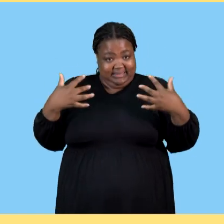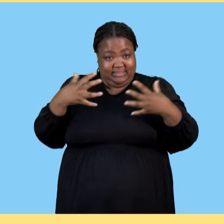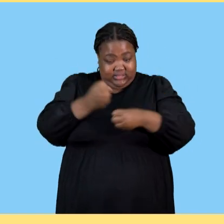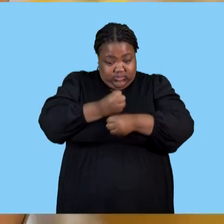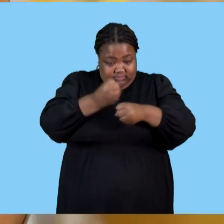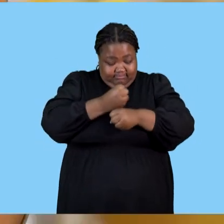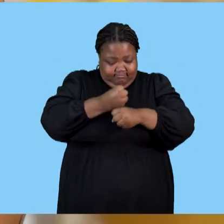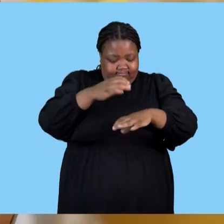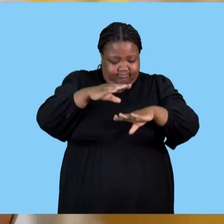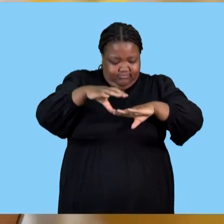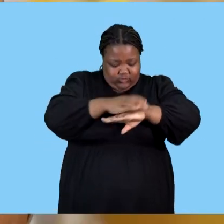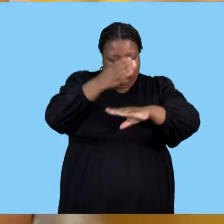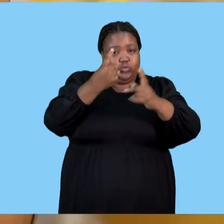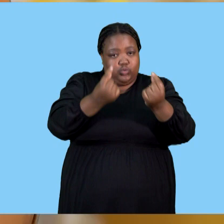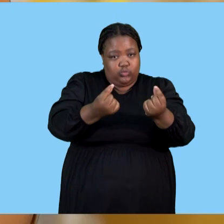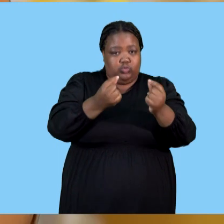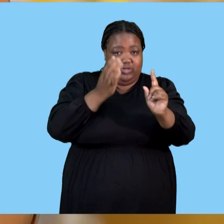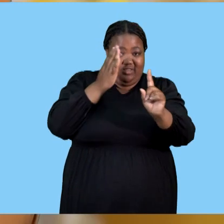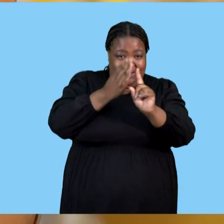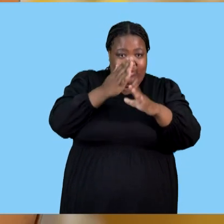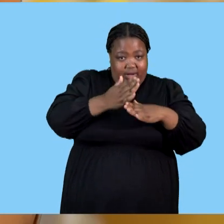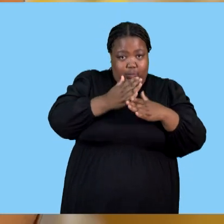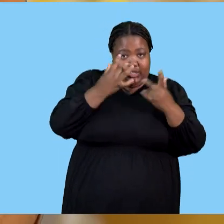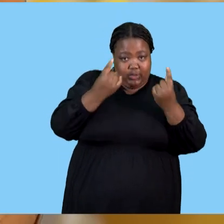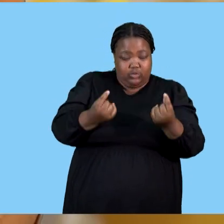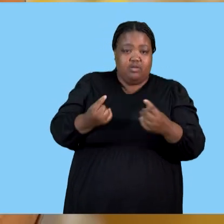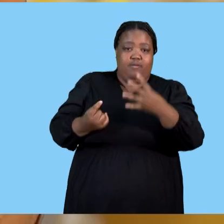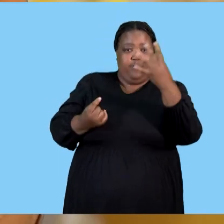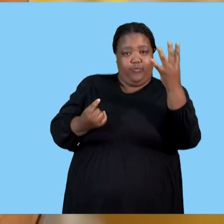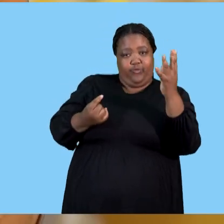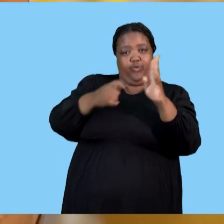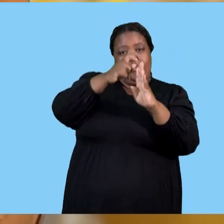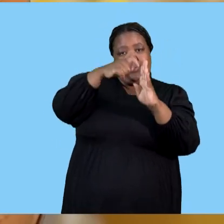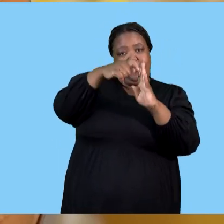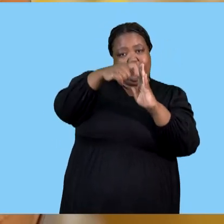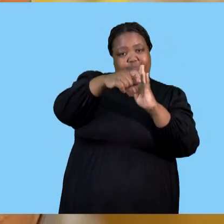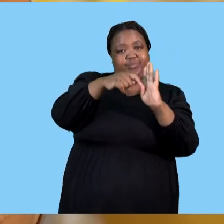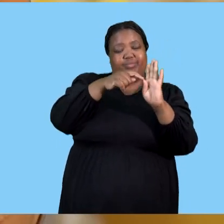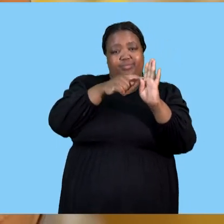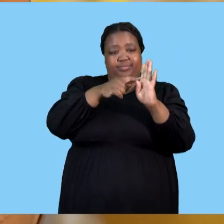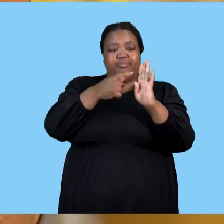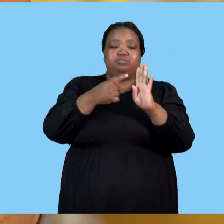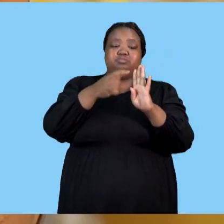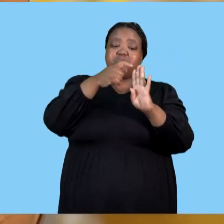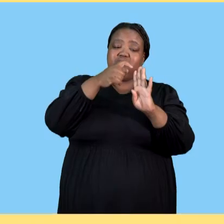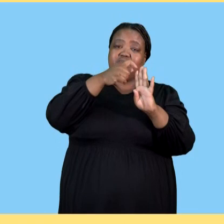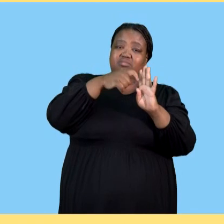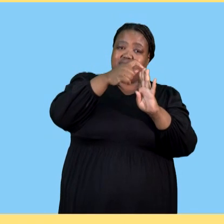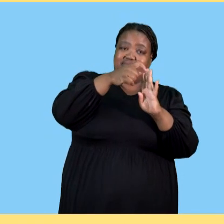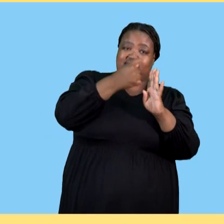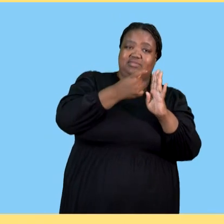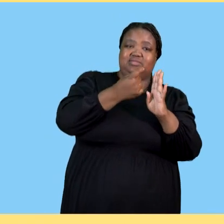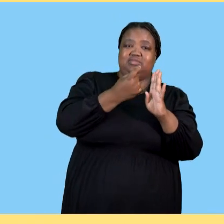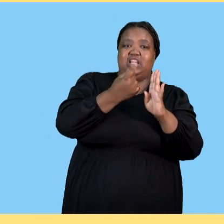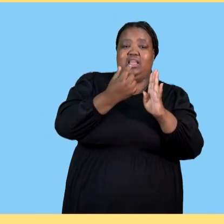hands on the shoes. Direct labor. So there are 4 employees. Each worker works 8 hours a day.